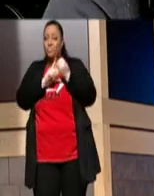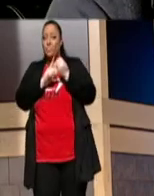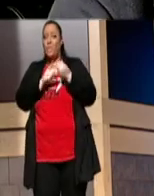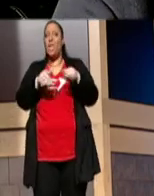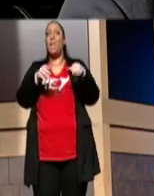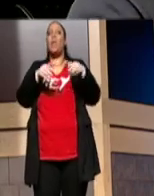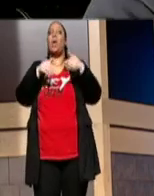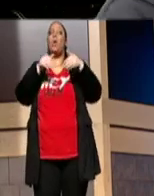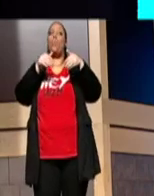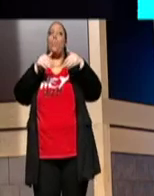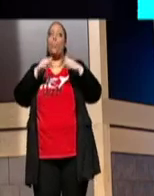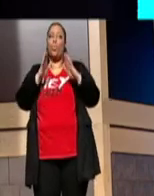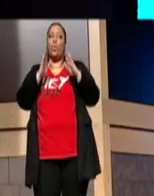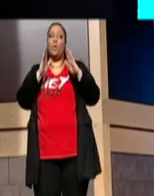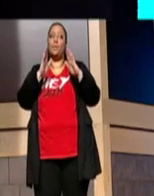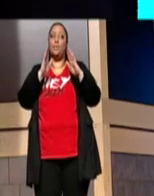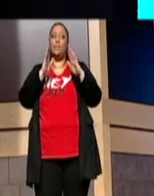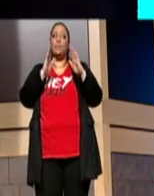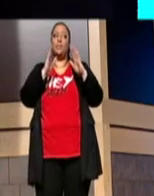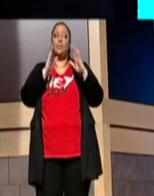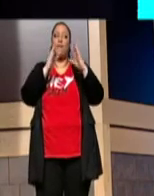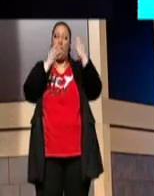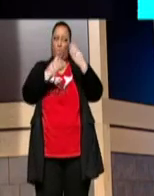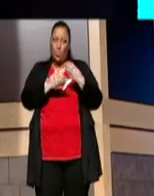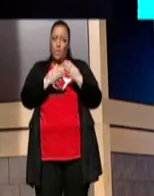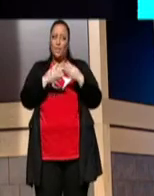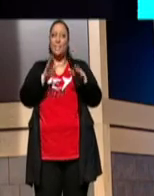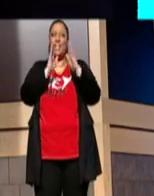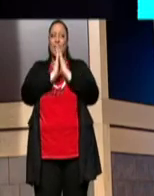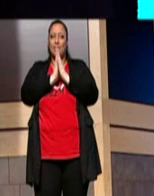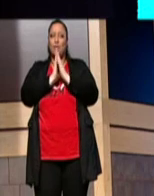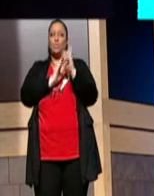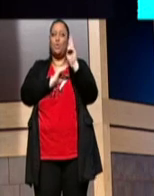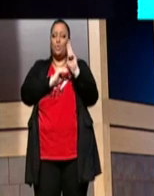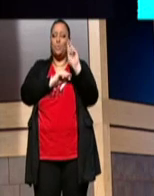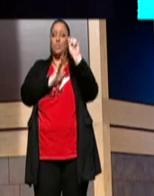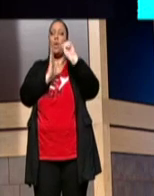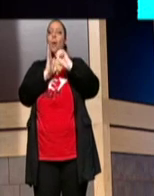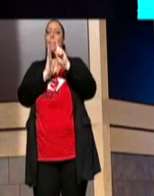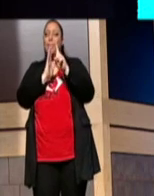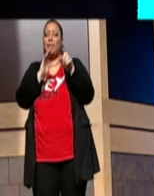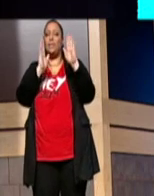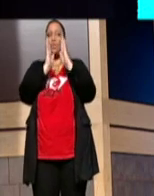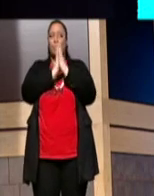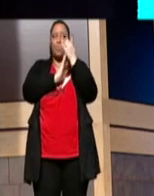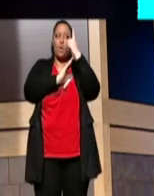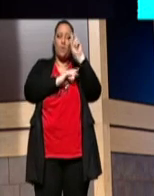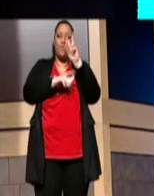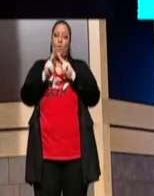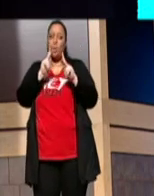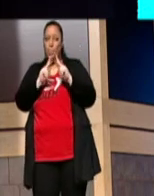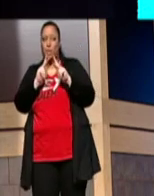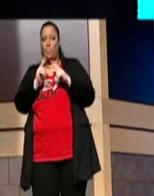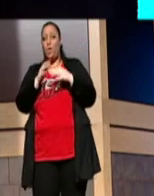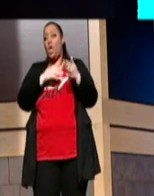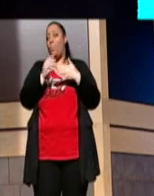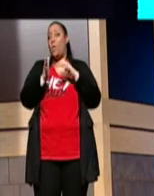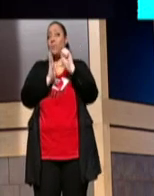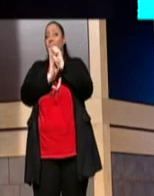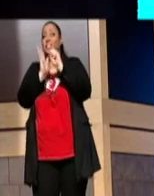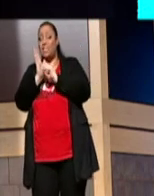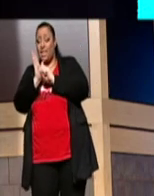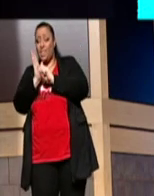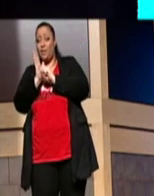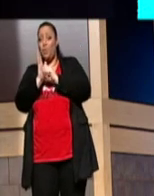these men of God to just take a minute to pray for people in whatever state they're in,